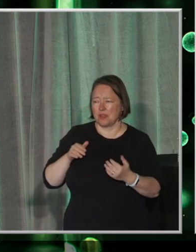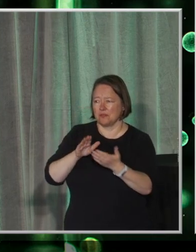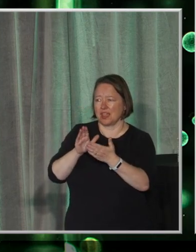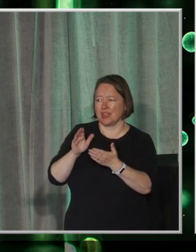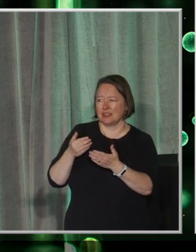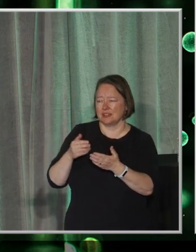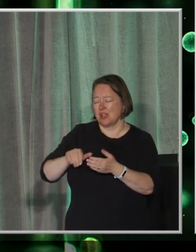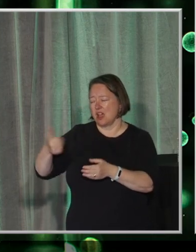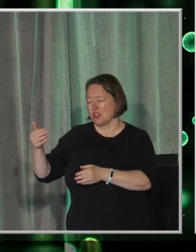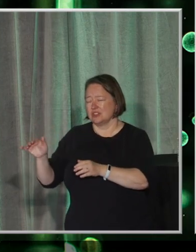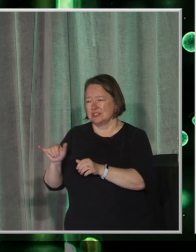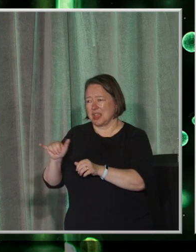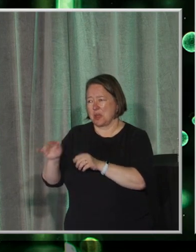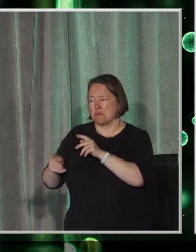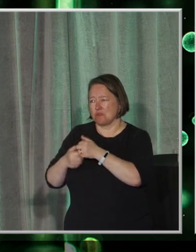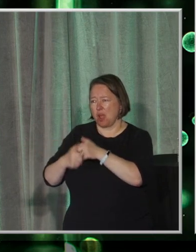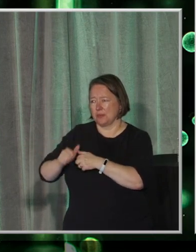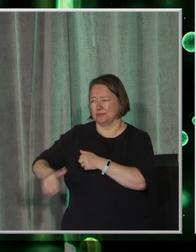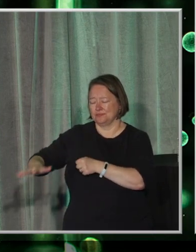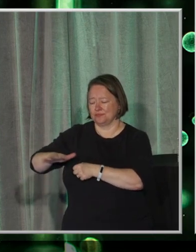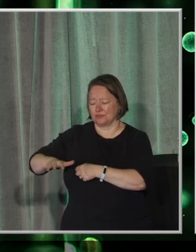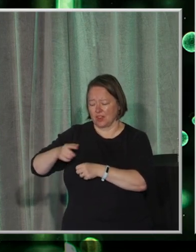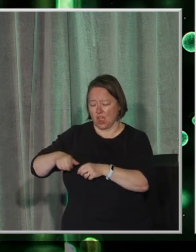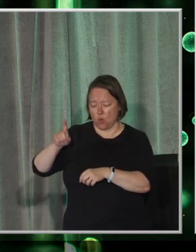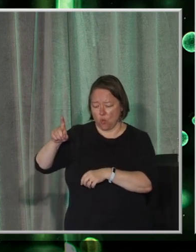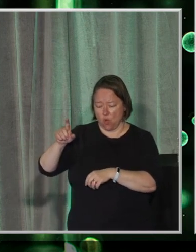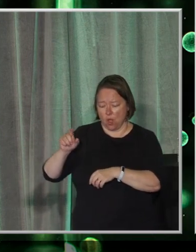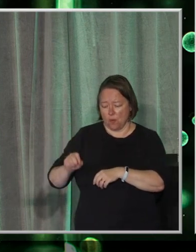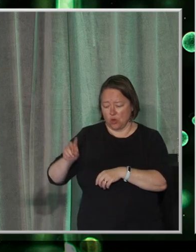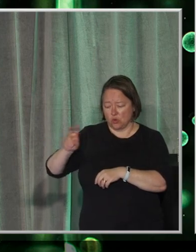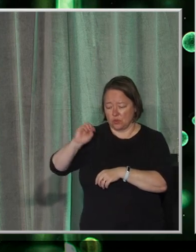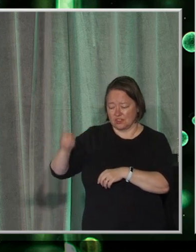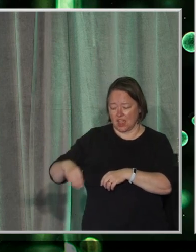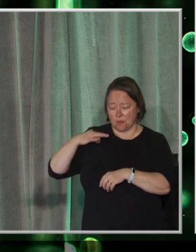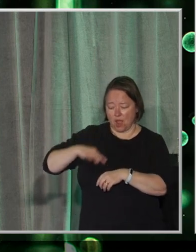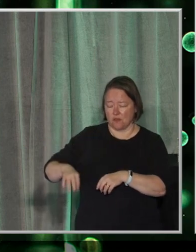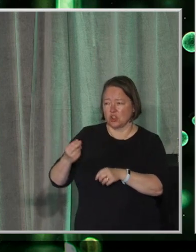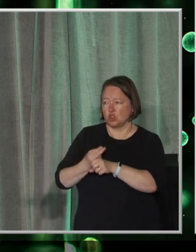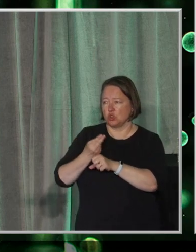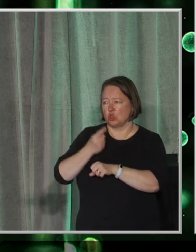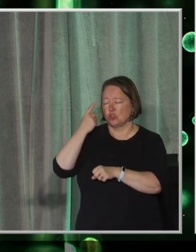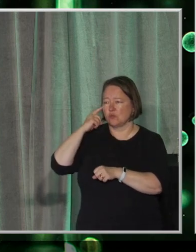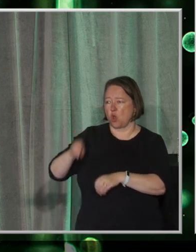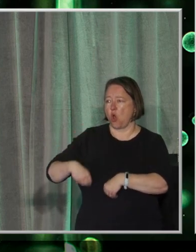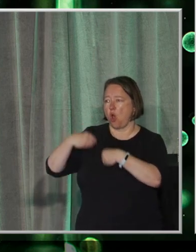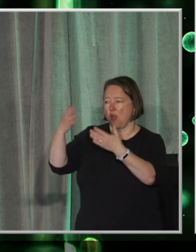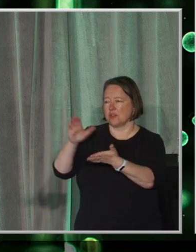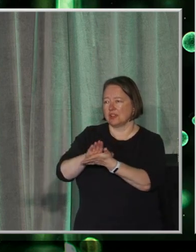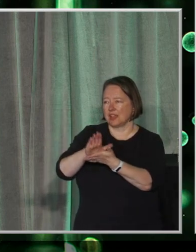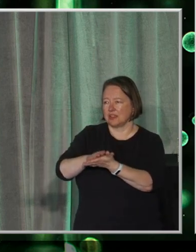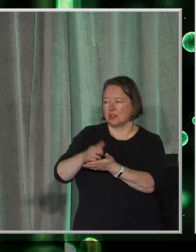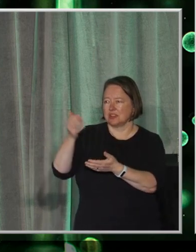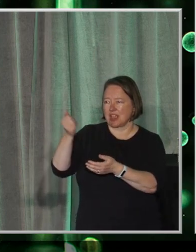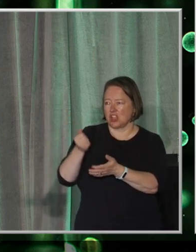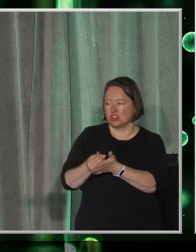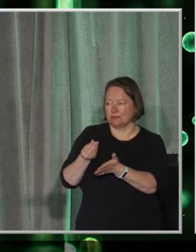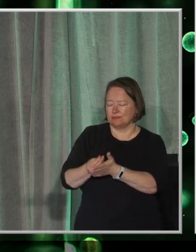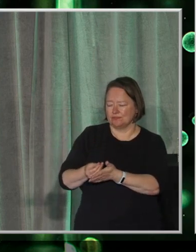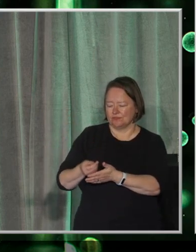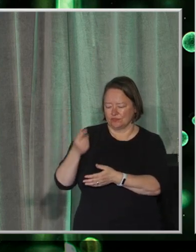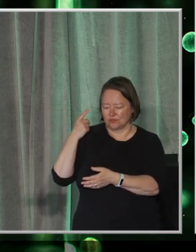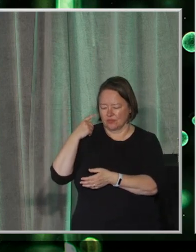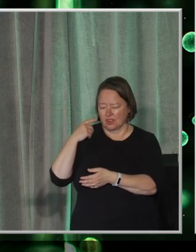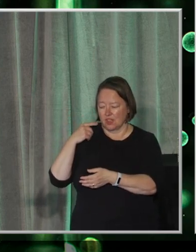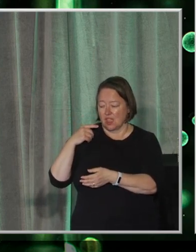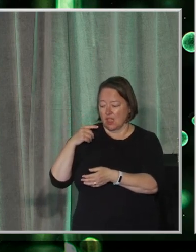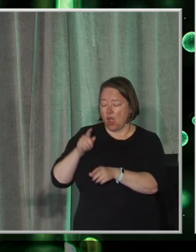similar problem. And over 1.2% of our profit will be directed in offering academic scholarship to disadvantaged children.